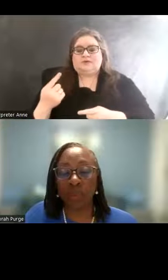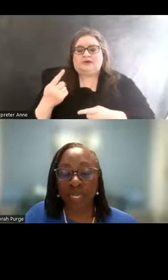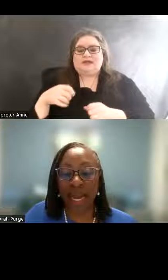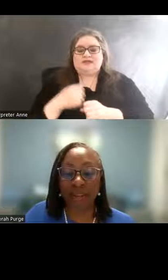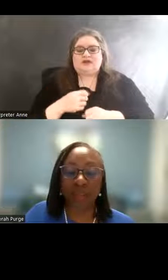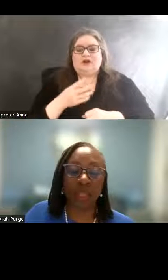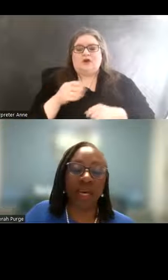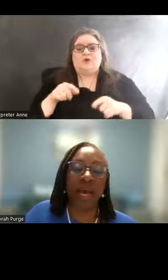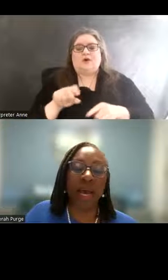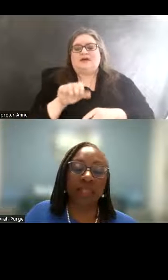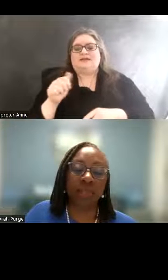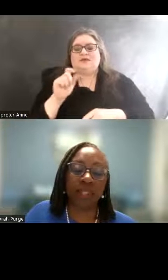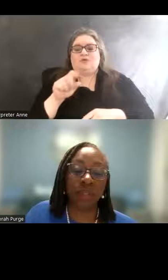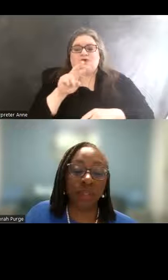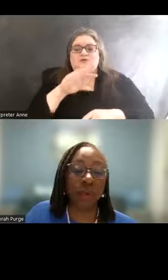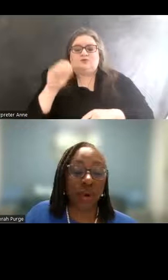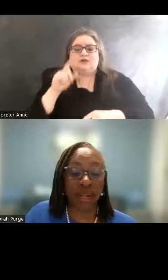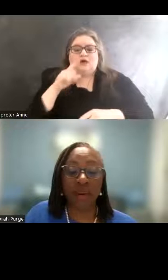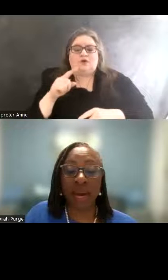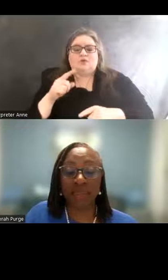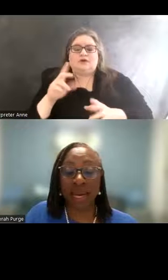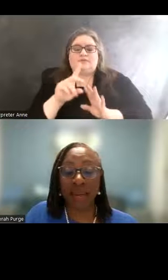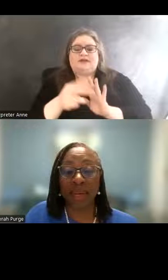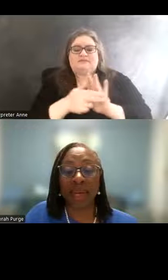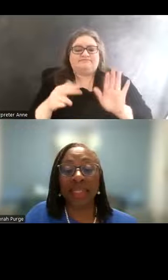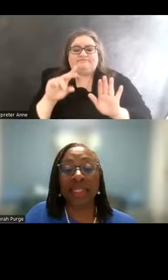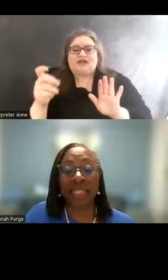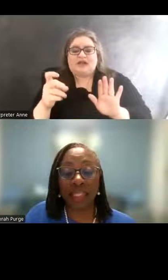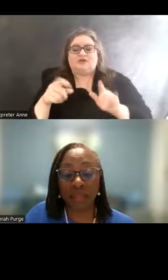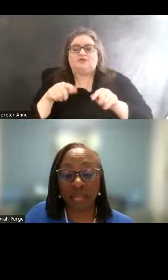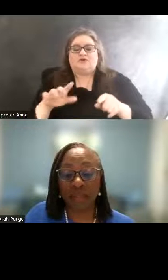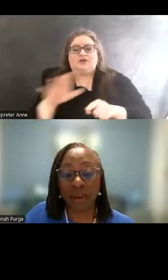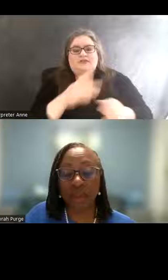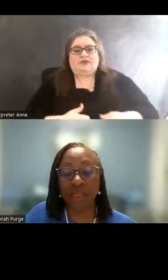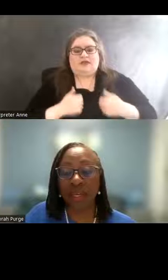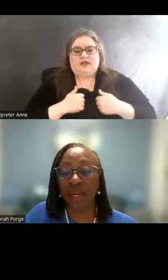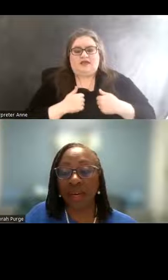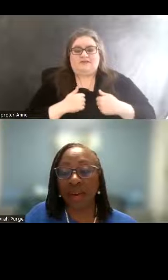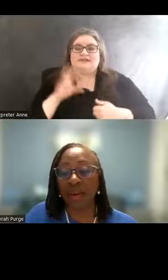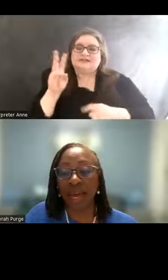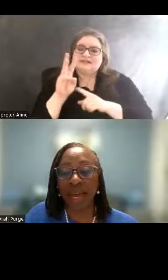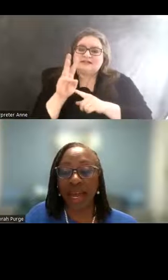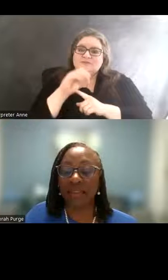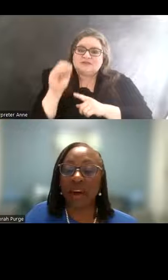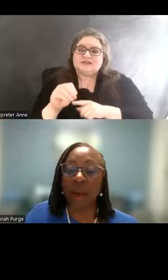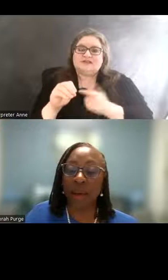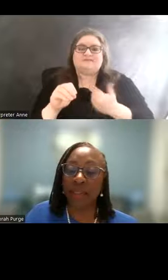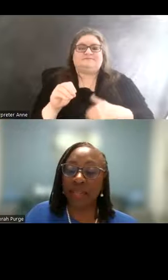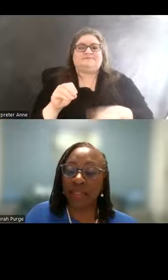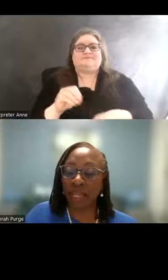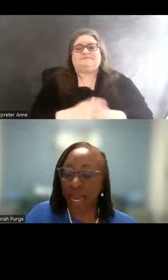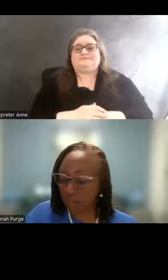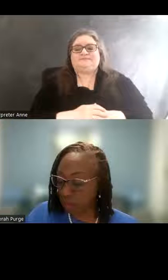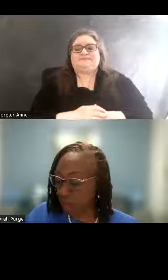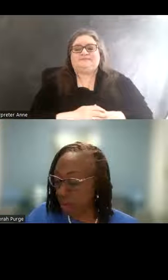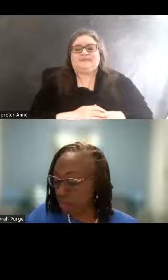10.2% will be diagnosed with a substance use disorder in their lifetime. 6%, folks, right? And so